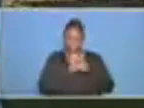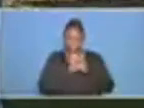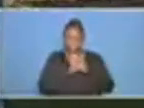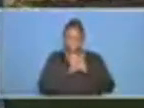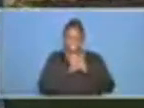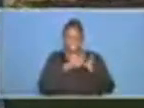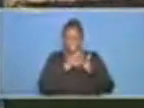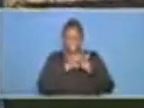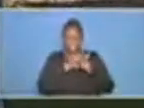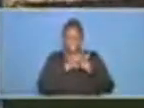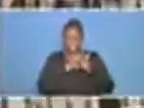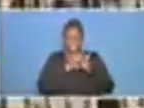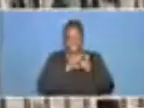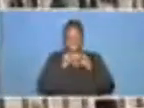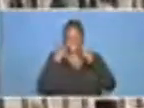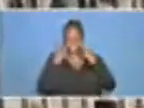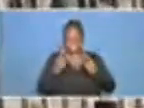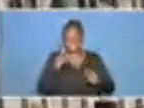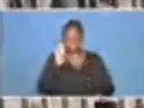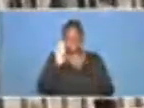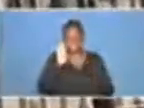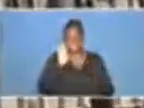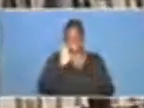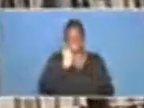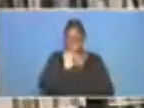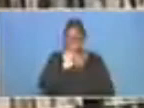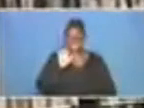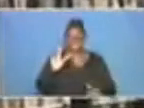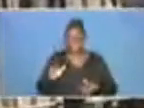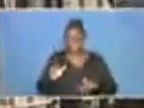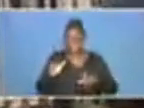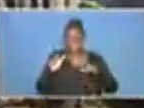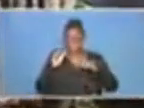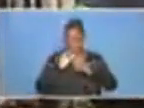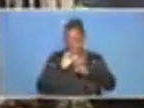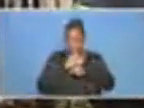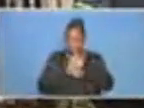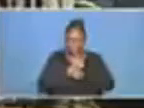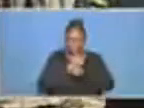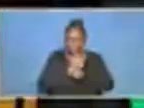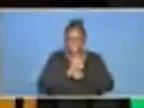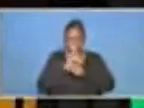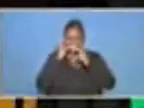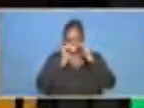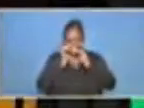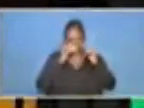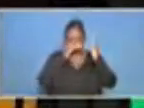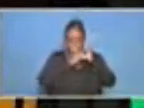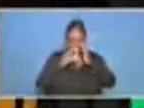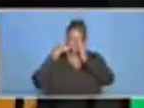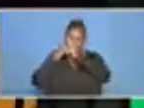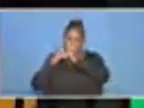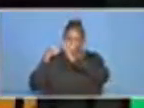Well, fuel line leak, adverse weather, low oil pressure, one challenge after another. So the case of efforts